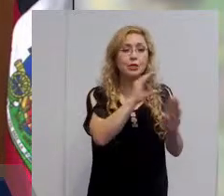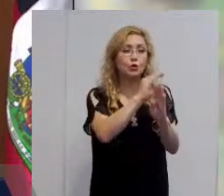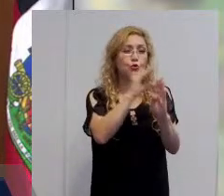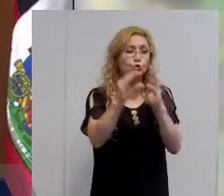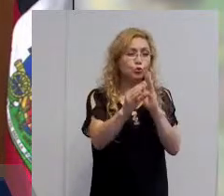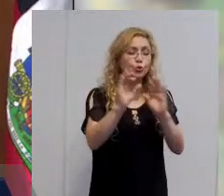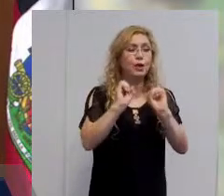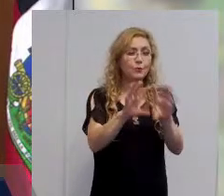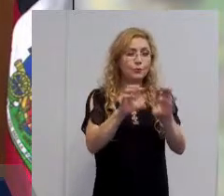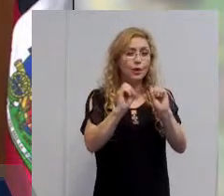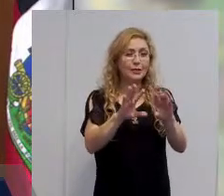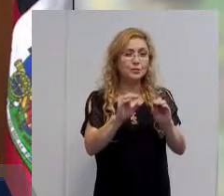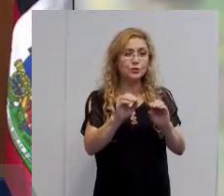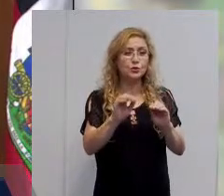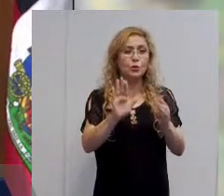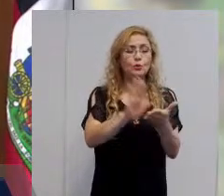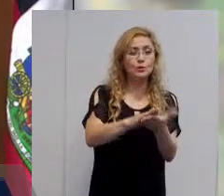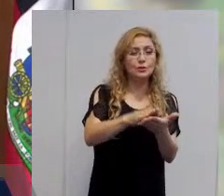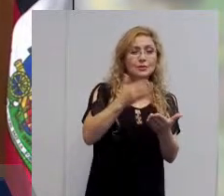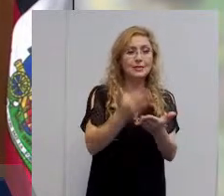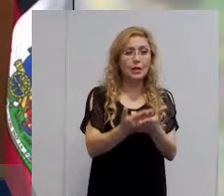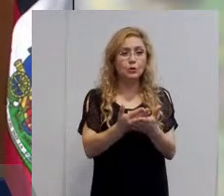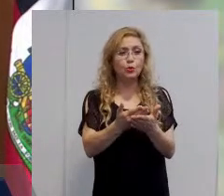problems with culture, education, health,